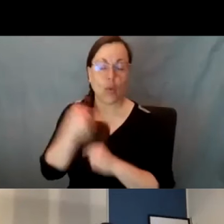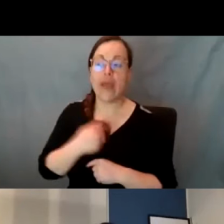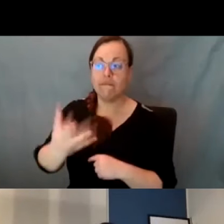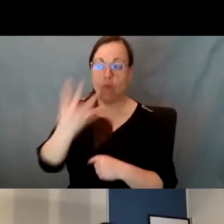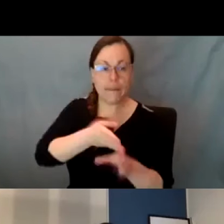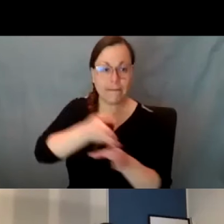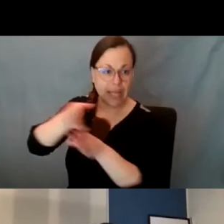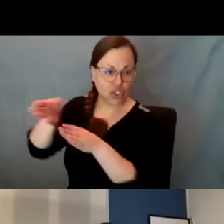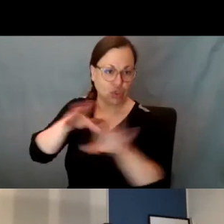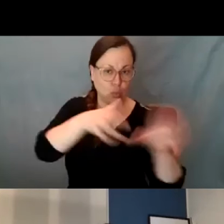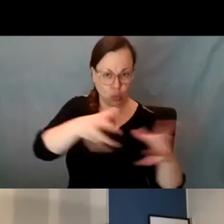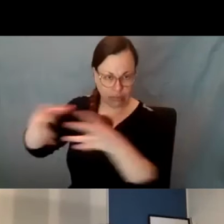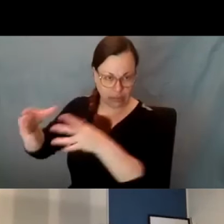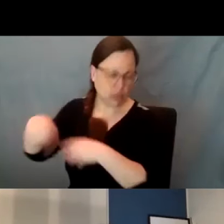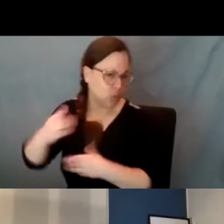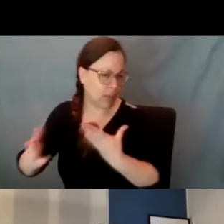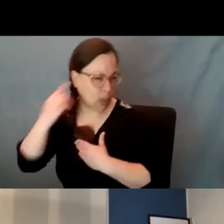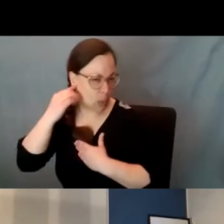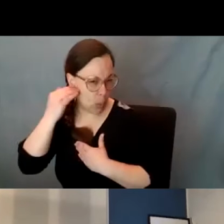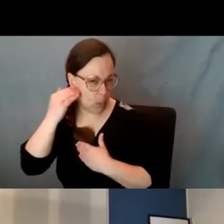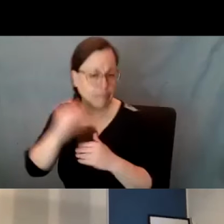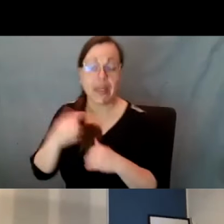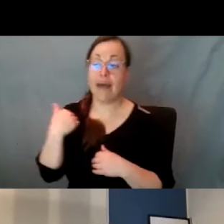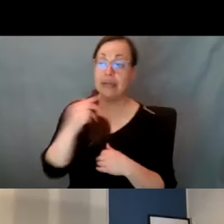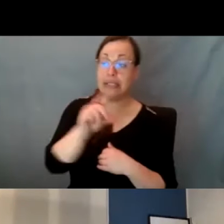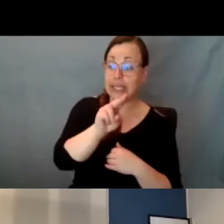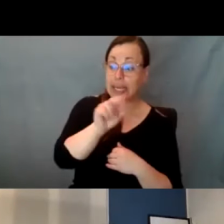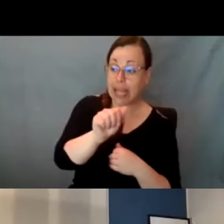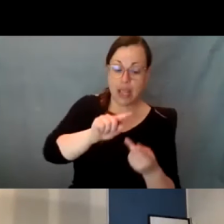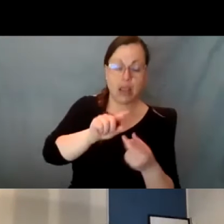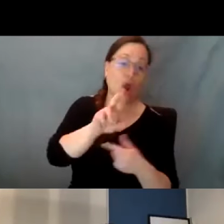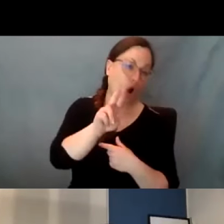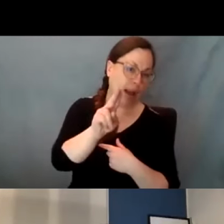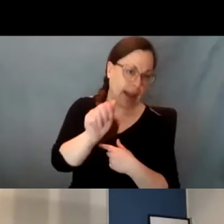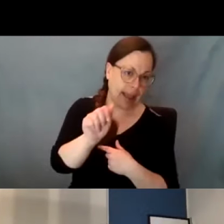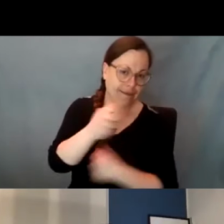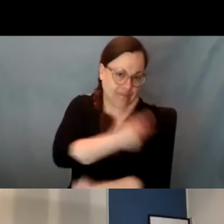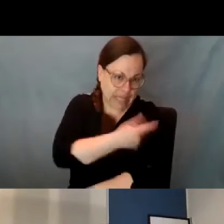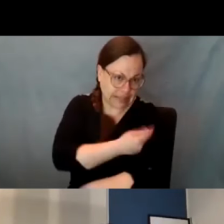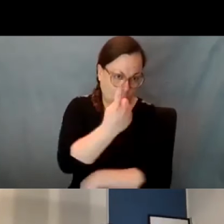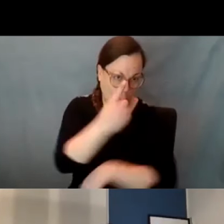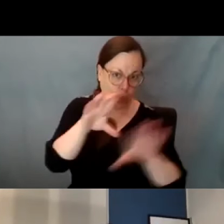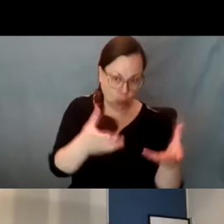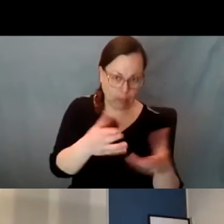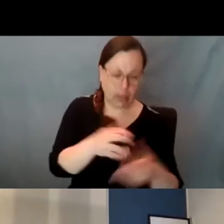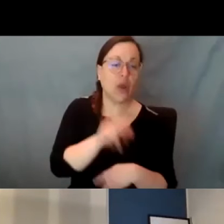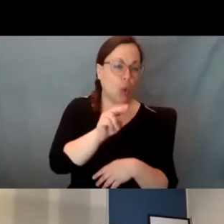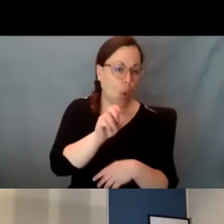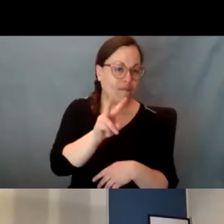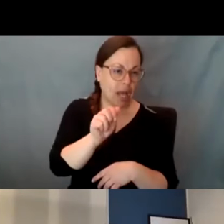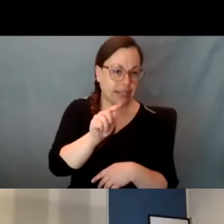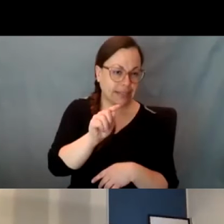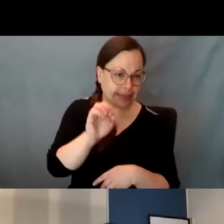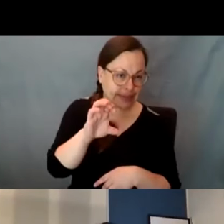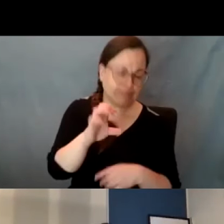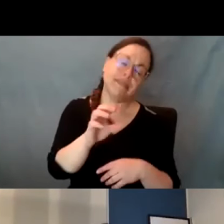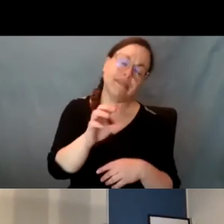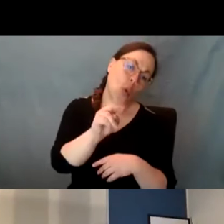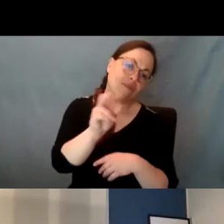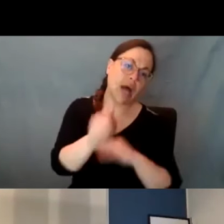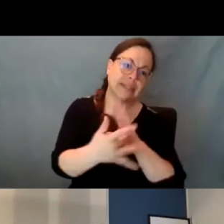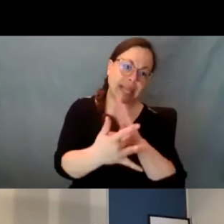probably have heard. We have the DNA, RNA vaccines in one group, novel technology, for which we have good